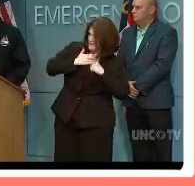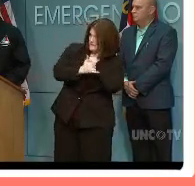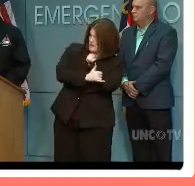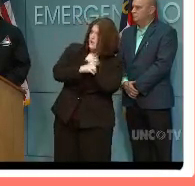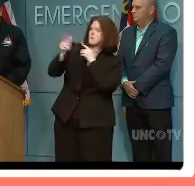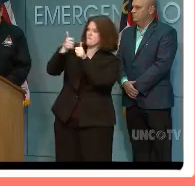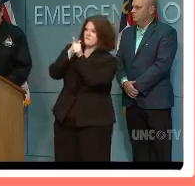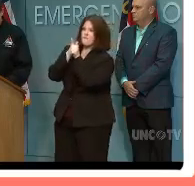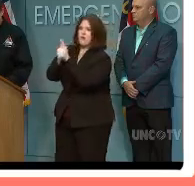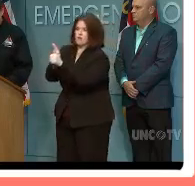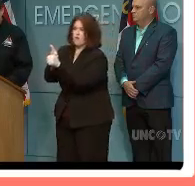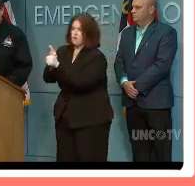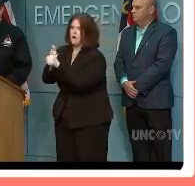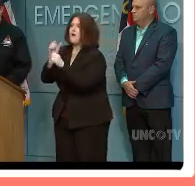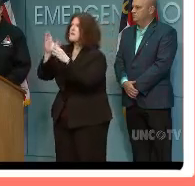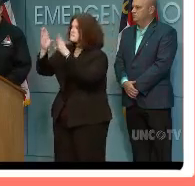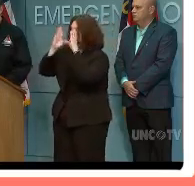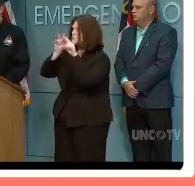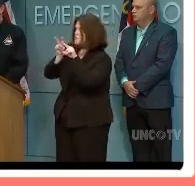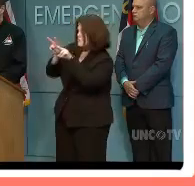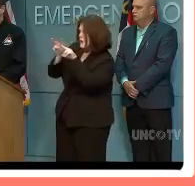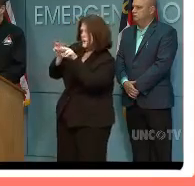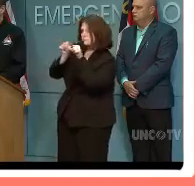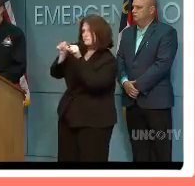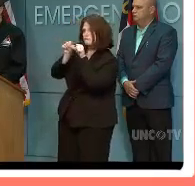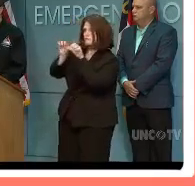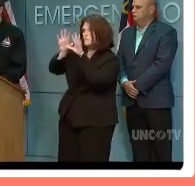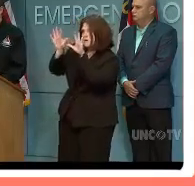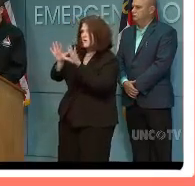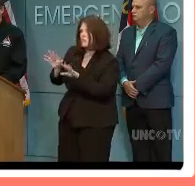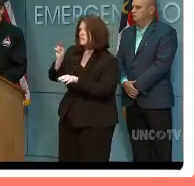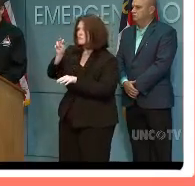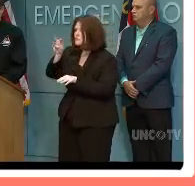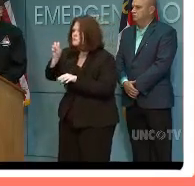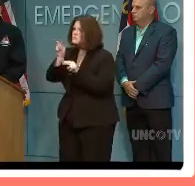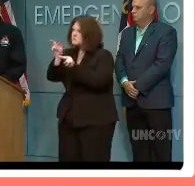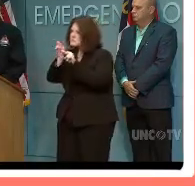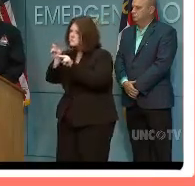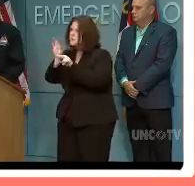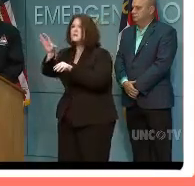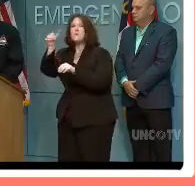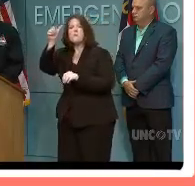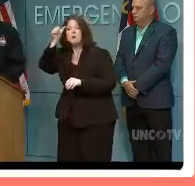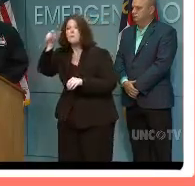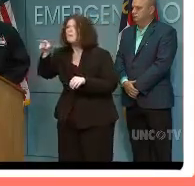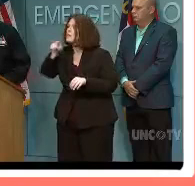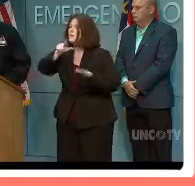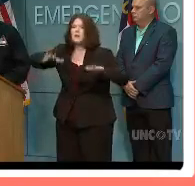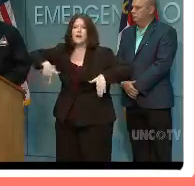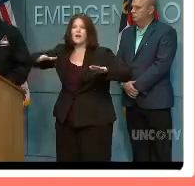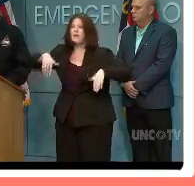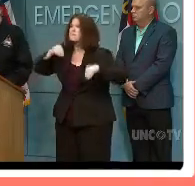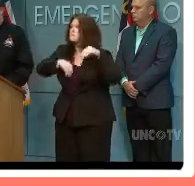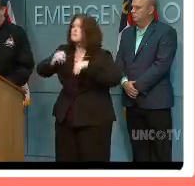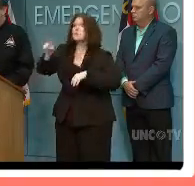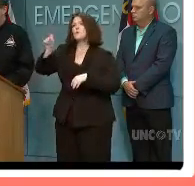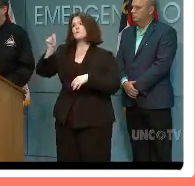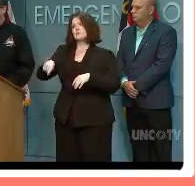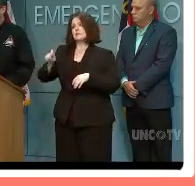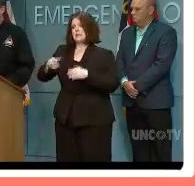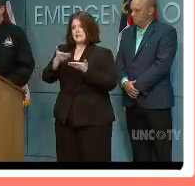you monitor weather forecasts. Remember, if you haven't gathered these already, you need